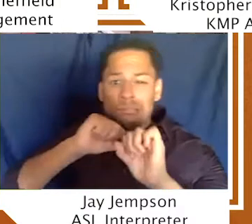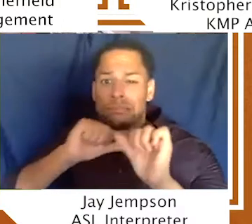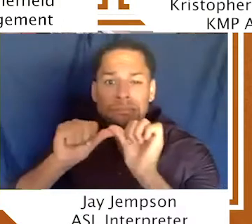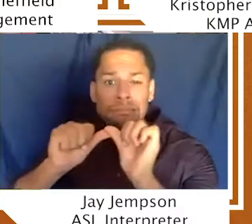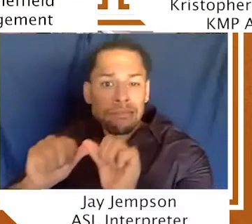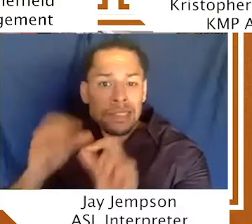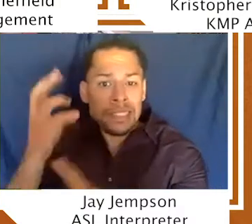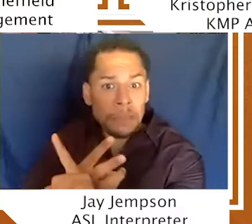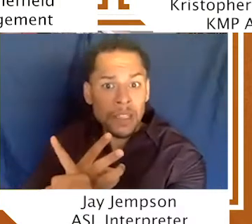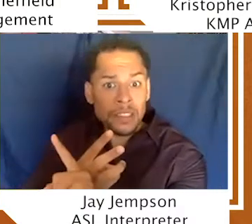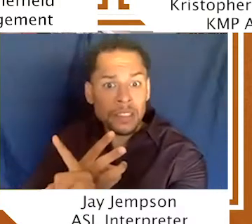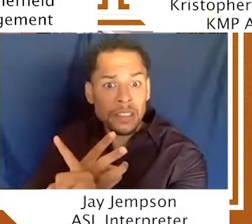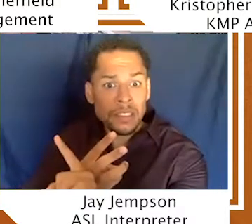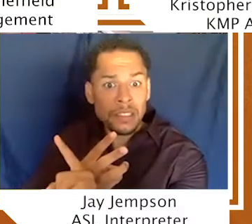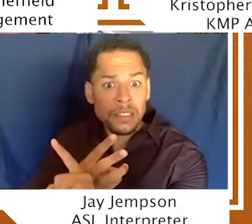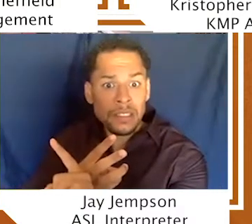the grandma,